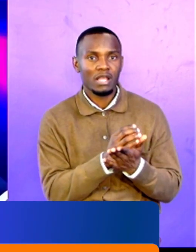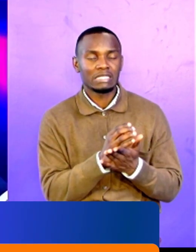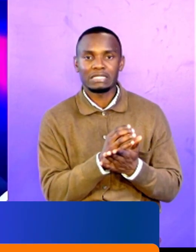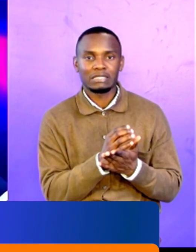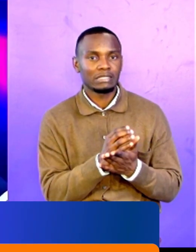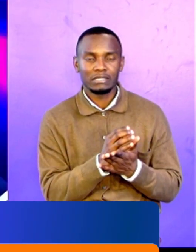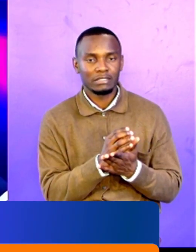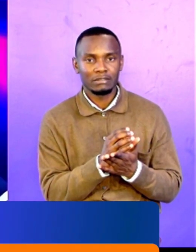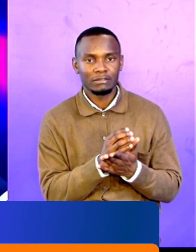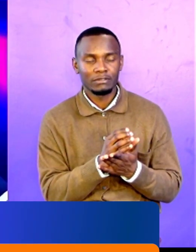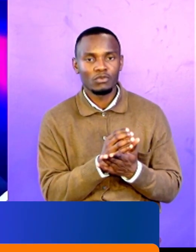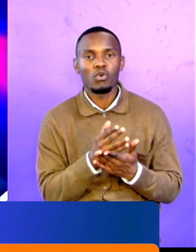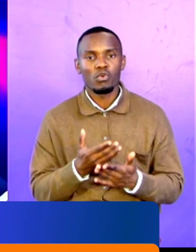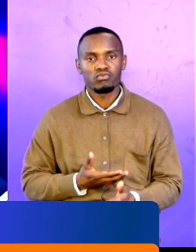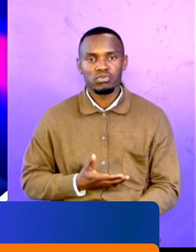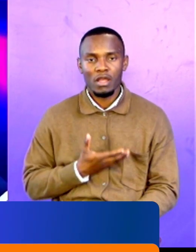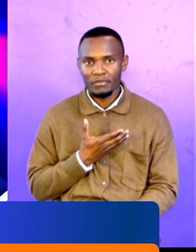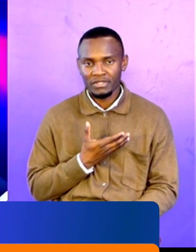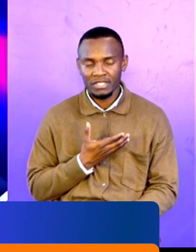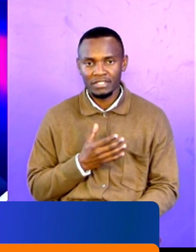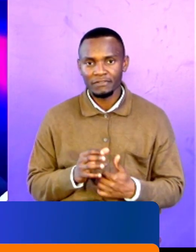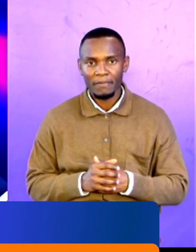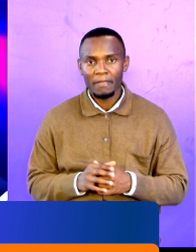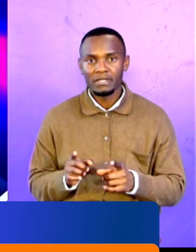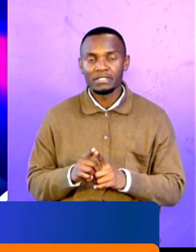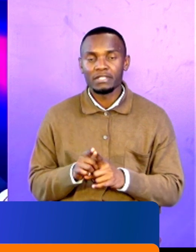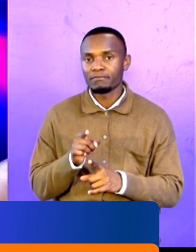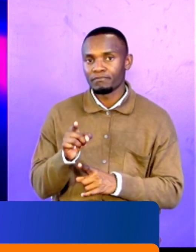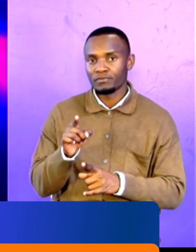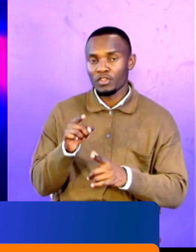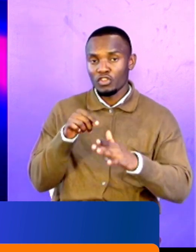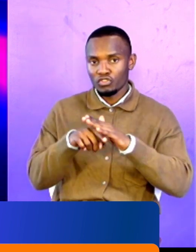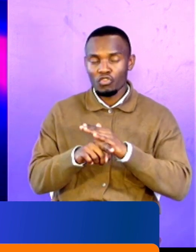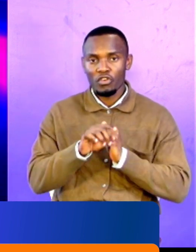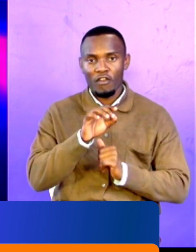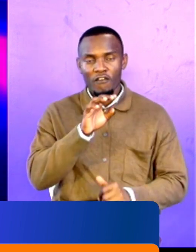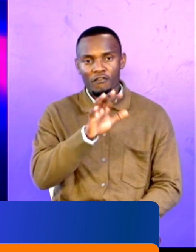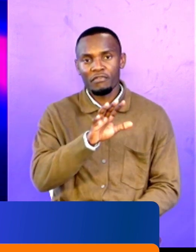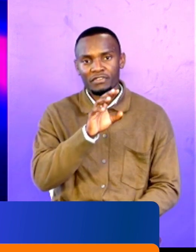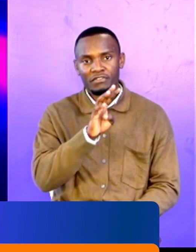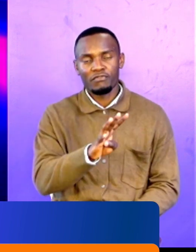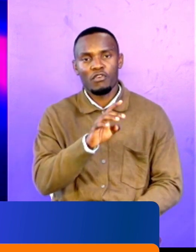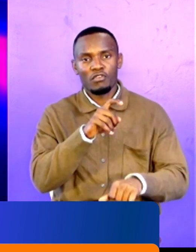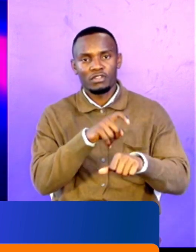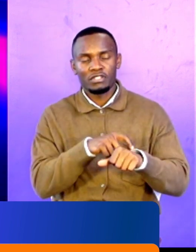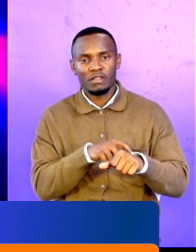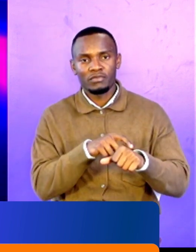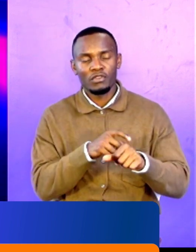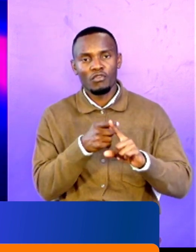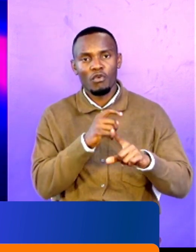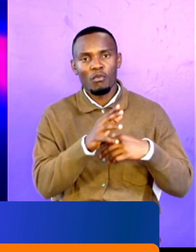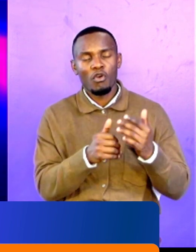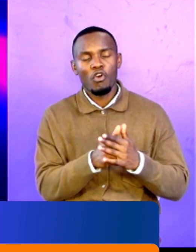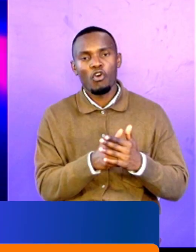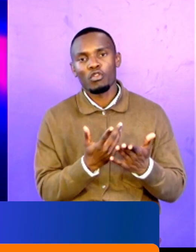his absence. And Sweden forward scored 54 times in 86 league appearances during